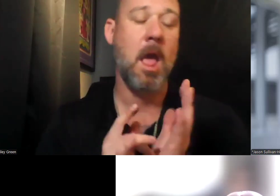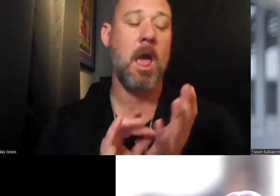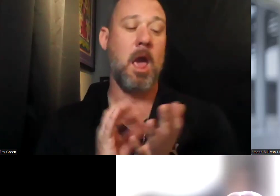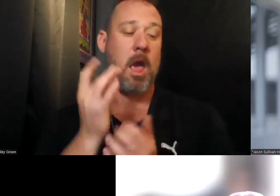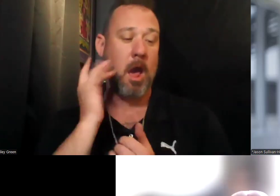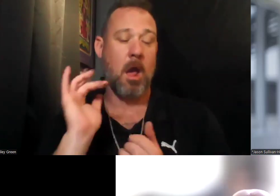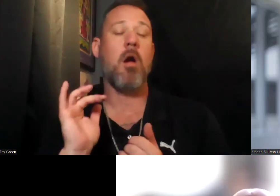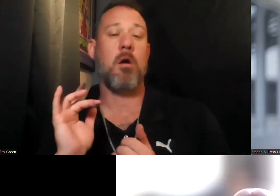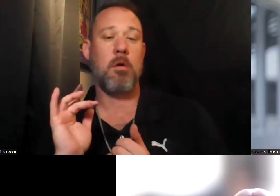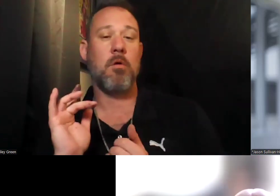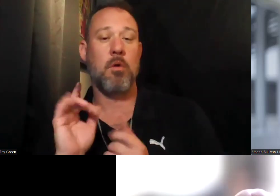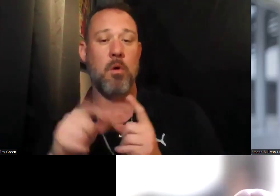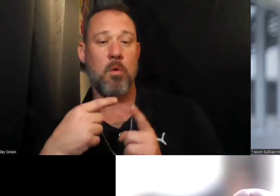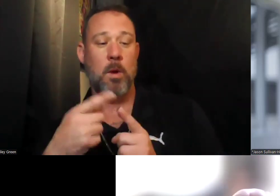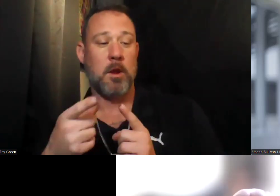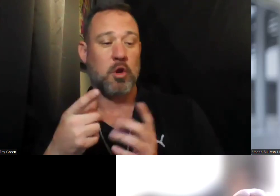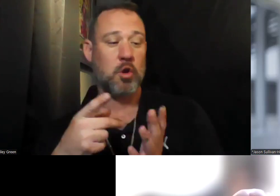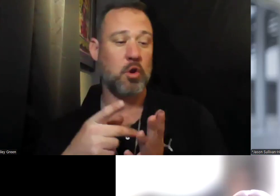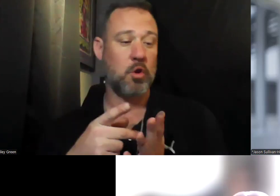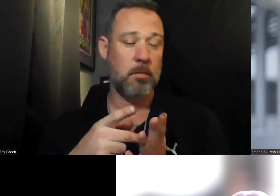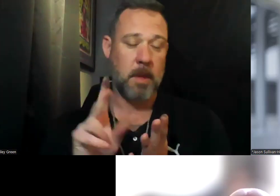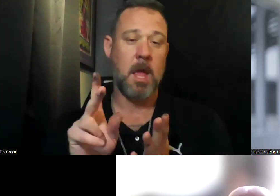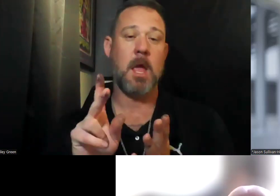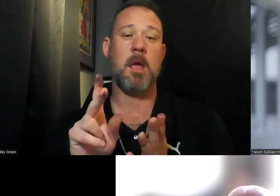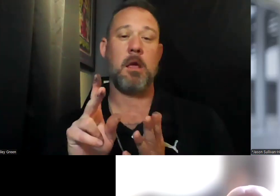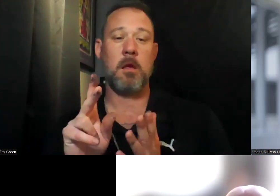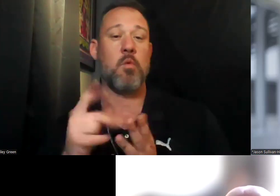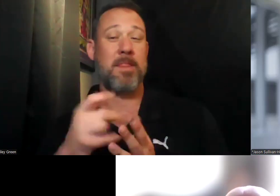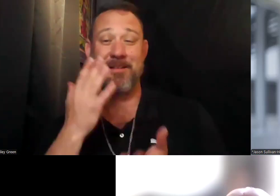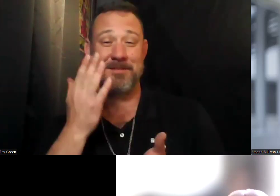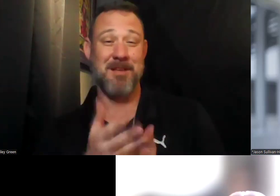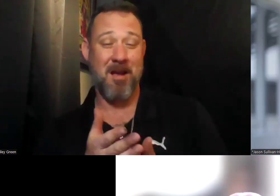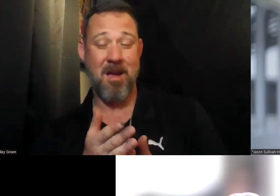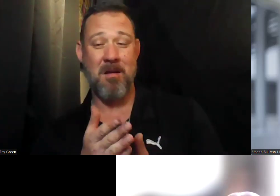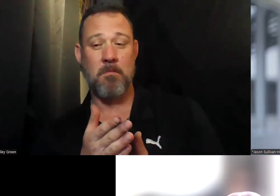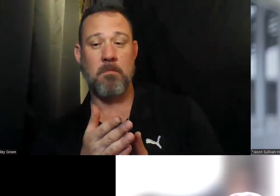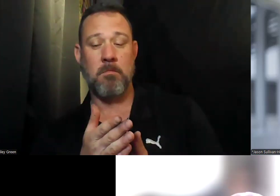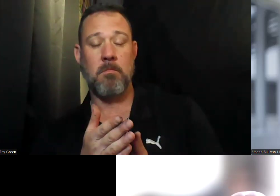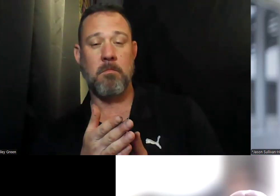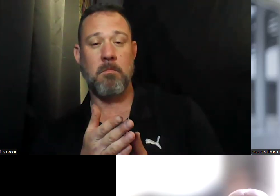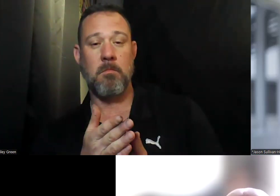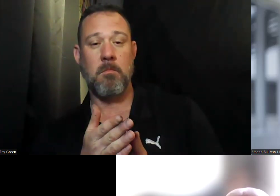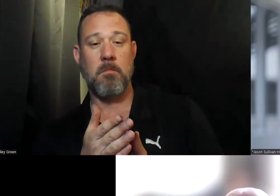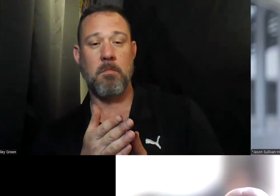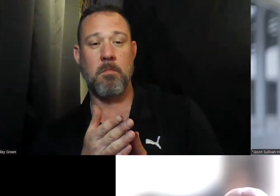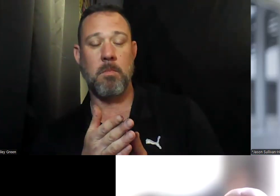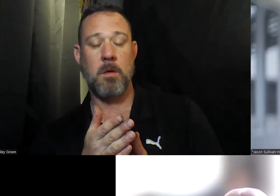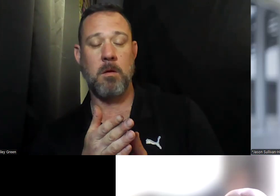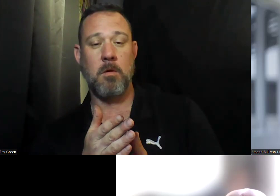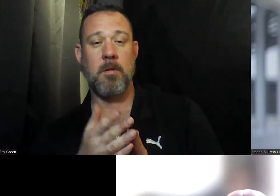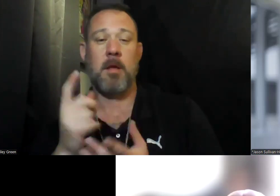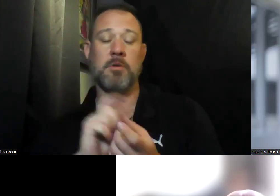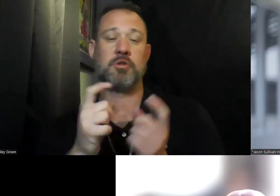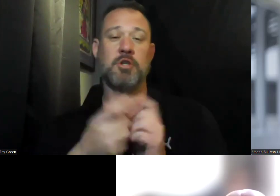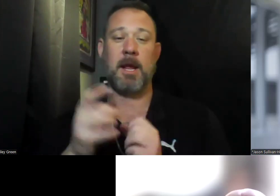they can kind of, when you pay when Medicaid stop paying, right? And so they changed the